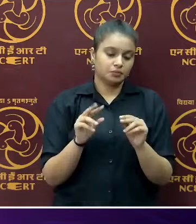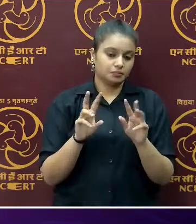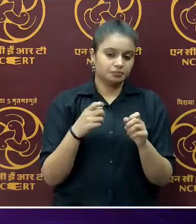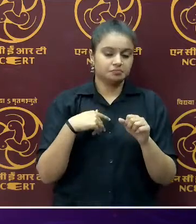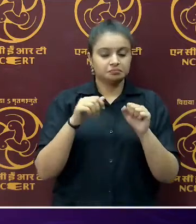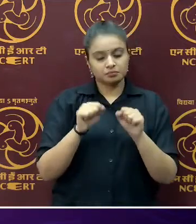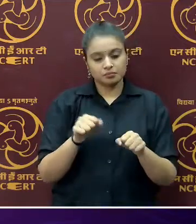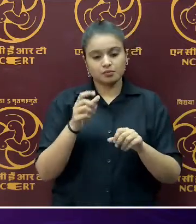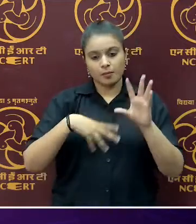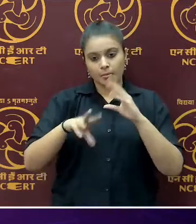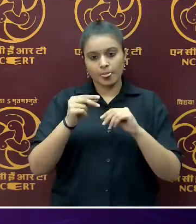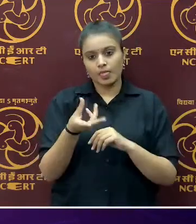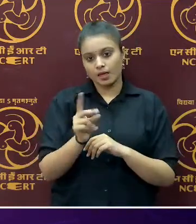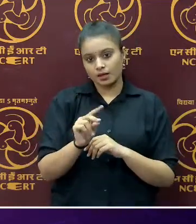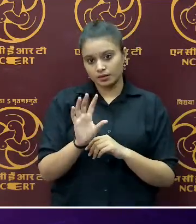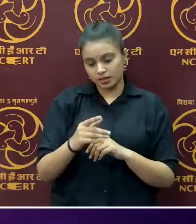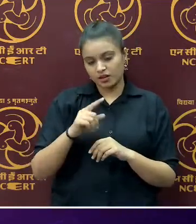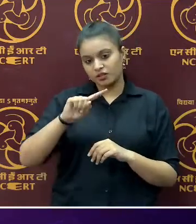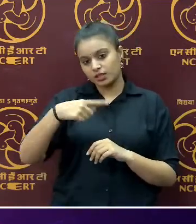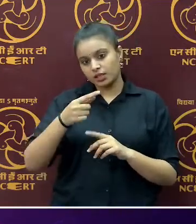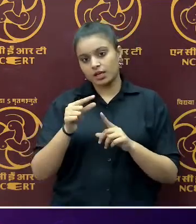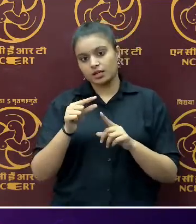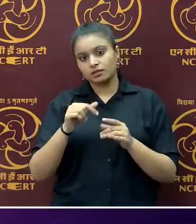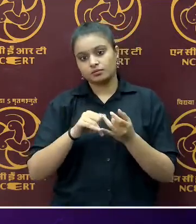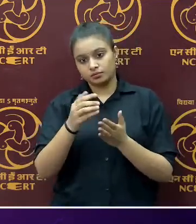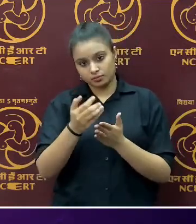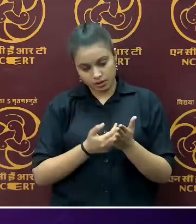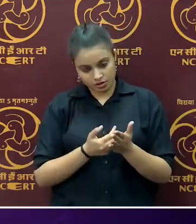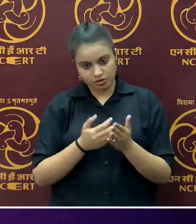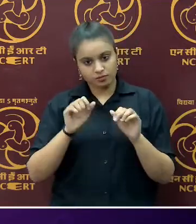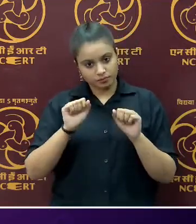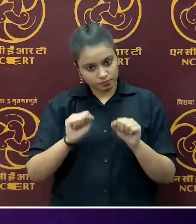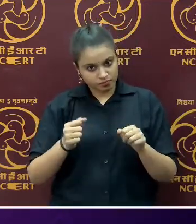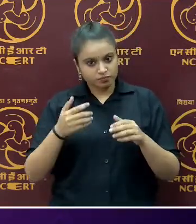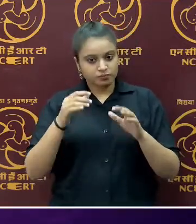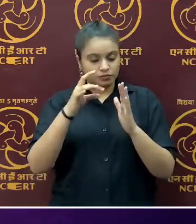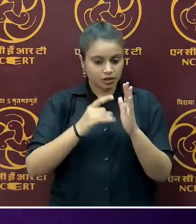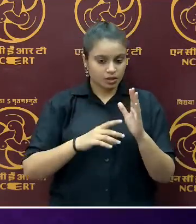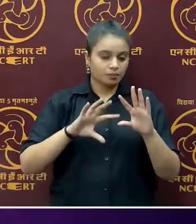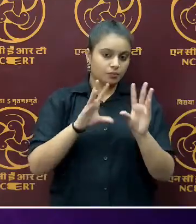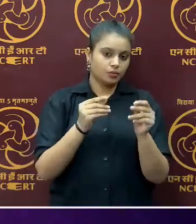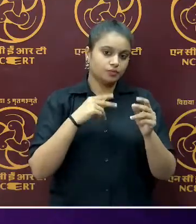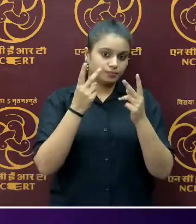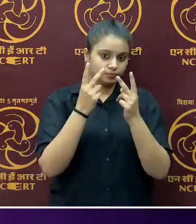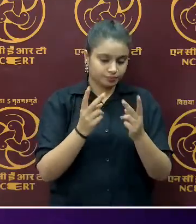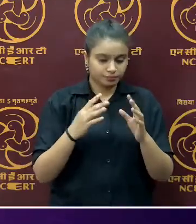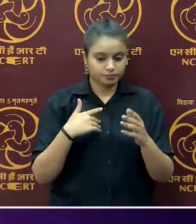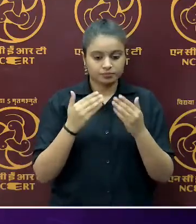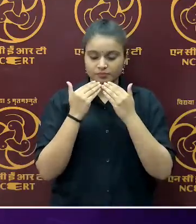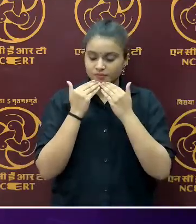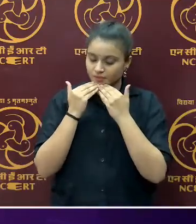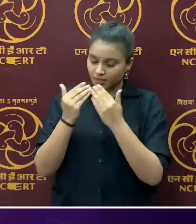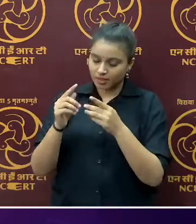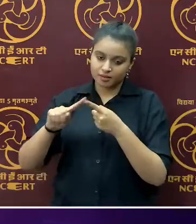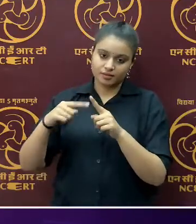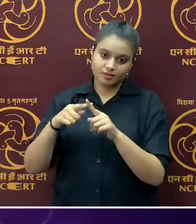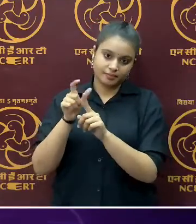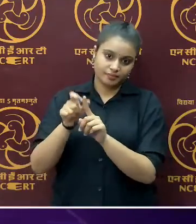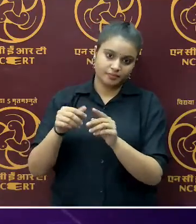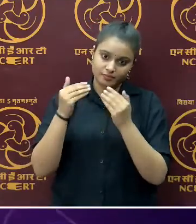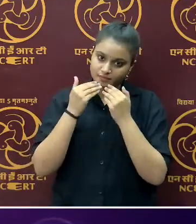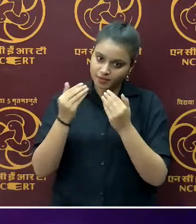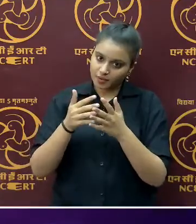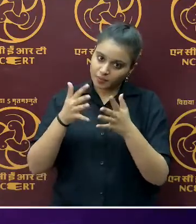yes, we will learn it again in the next session, of course, explore it more deeply. But for this session, let me thank my expert. Thank you so much,